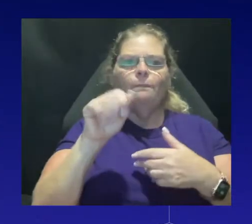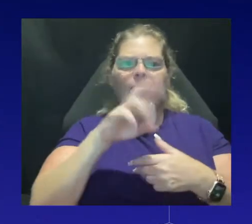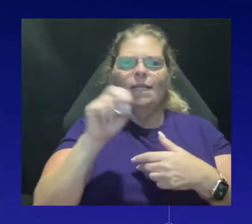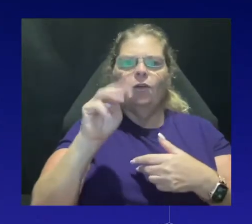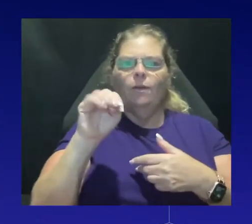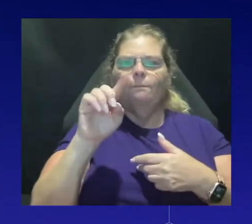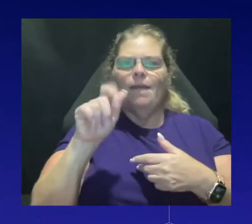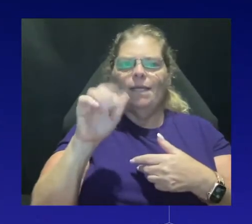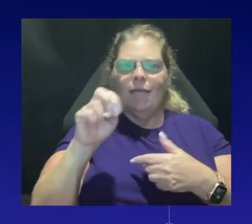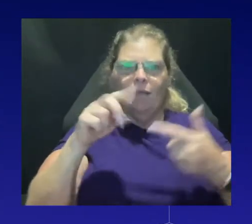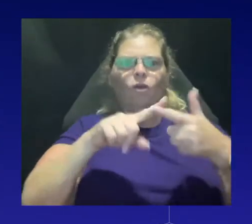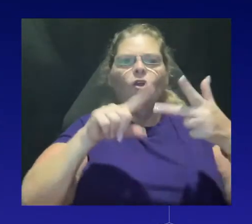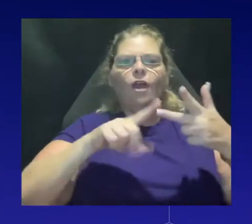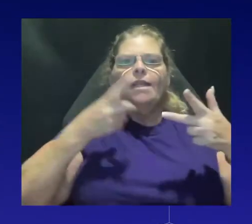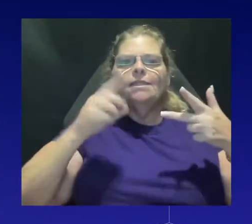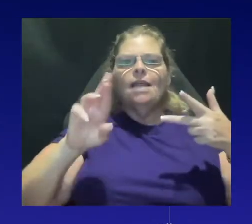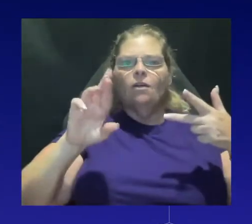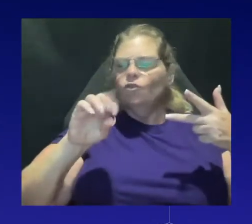Center.